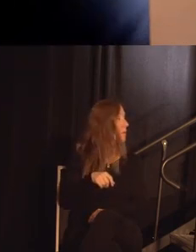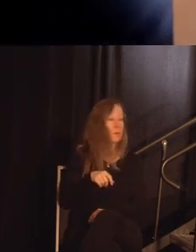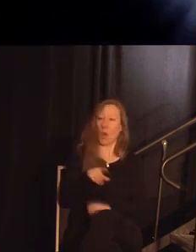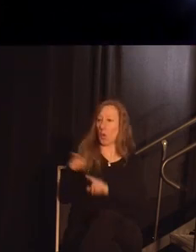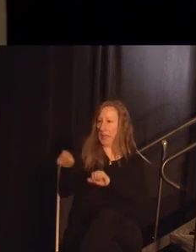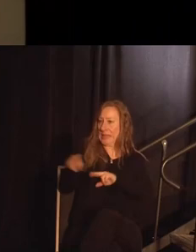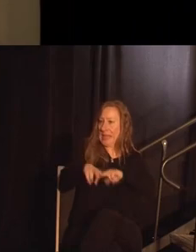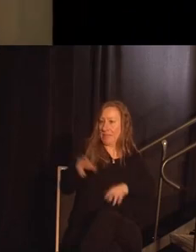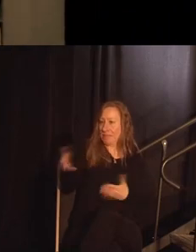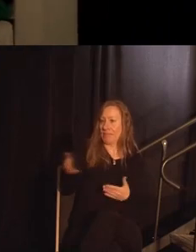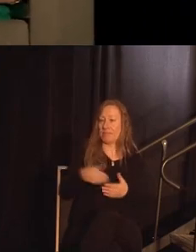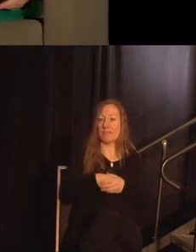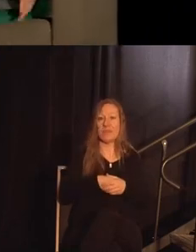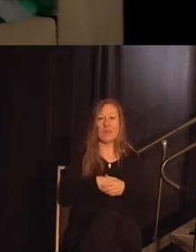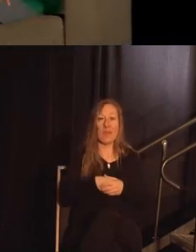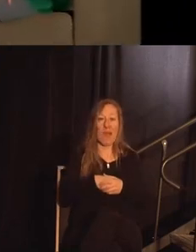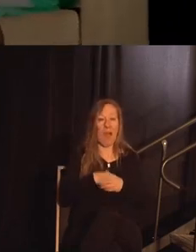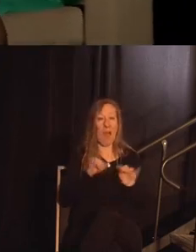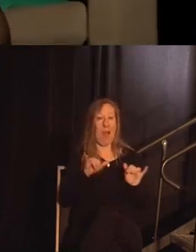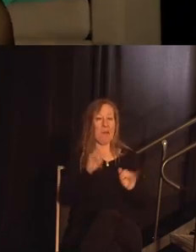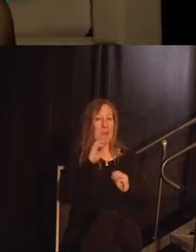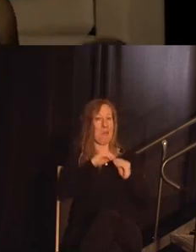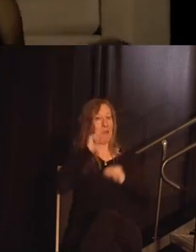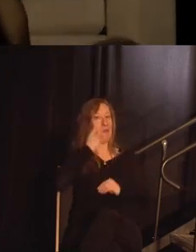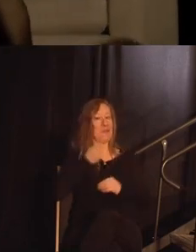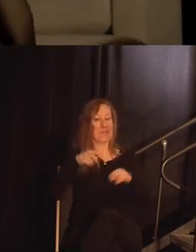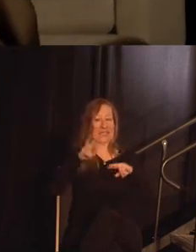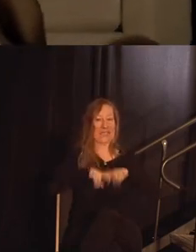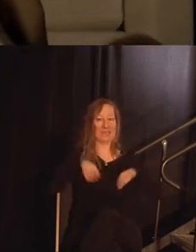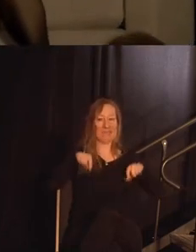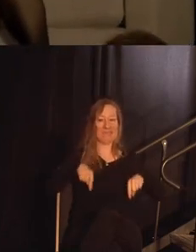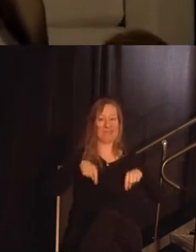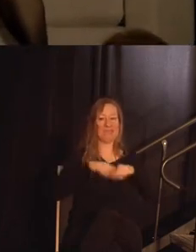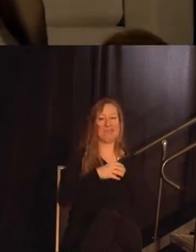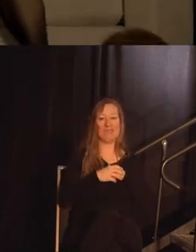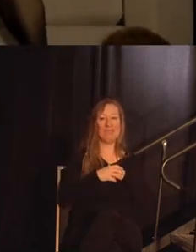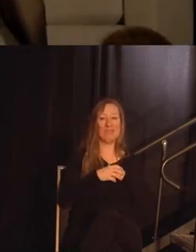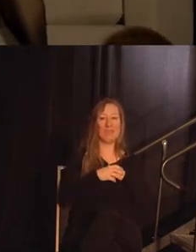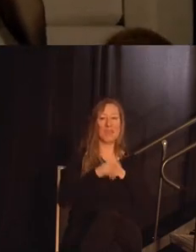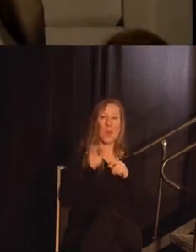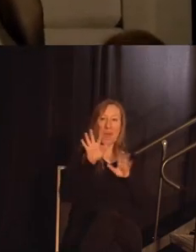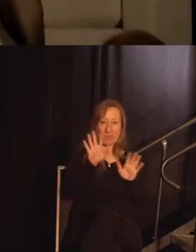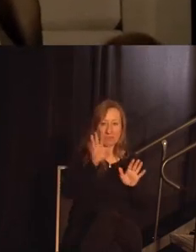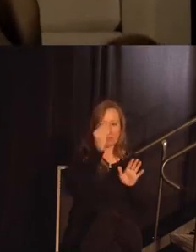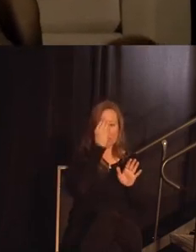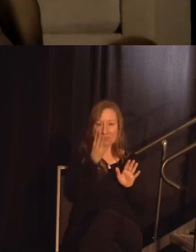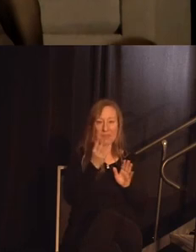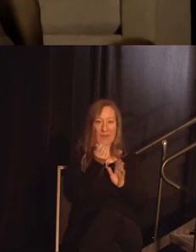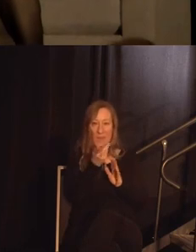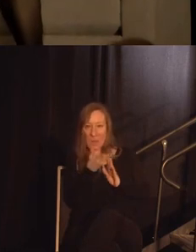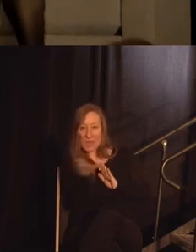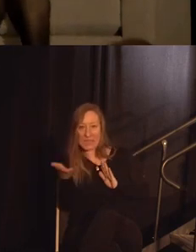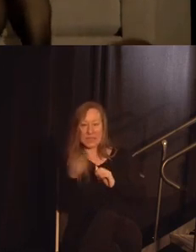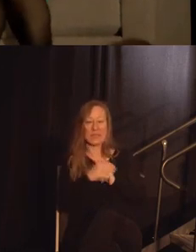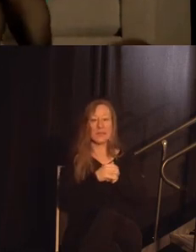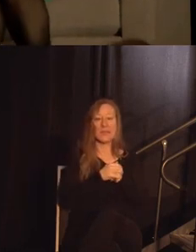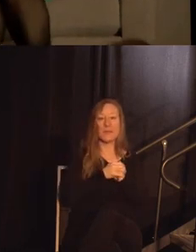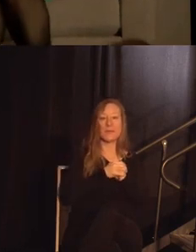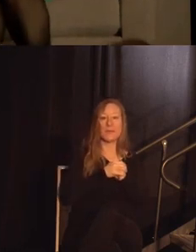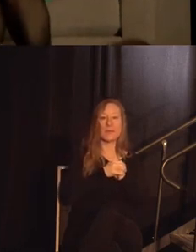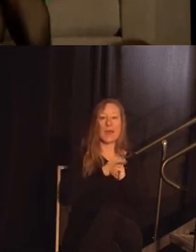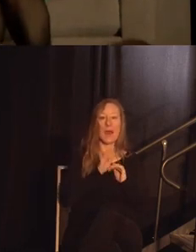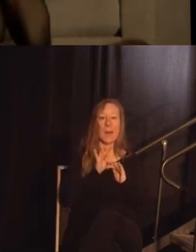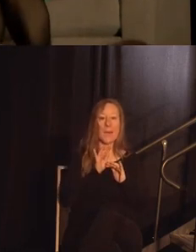Cool. This seems cooler. Okay, so a couple things. Okay.